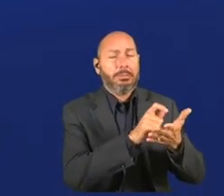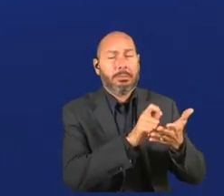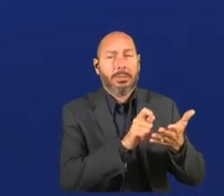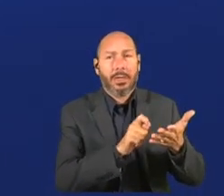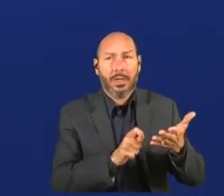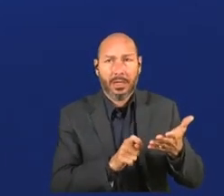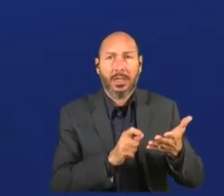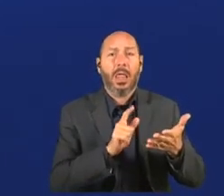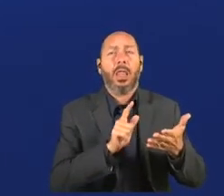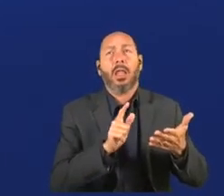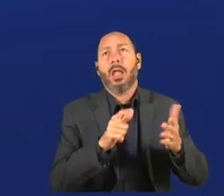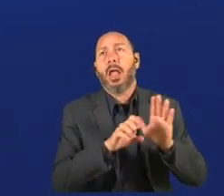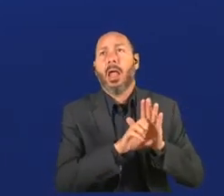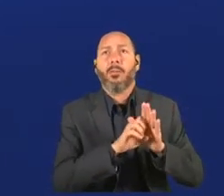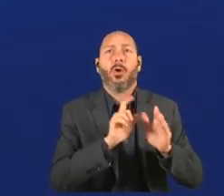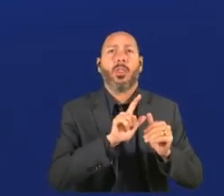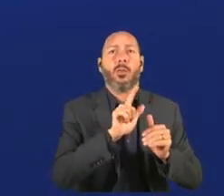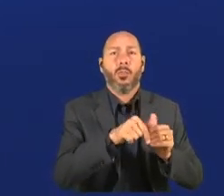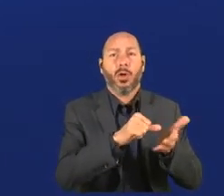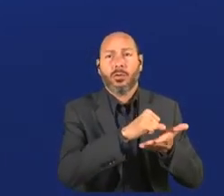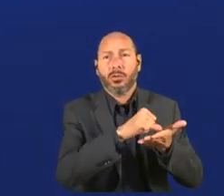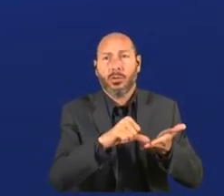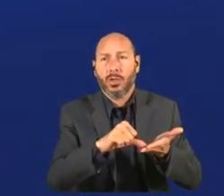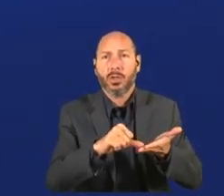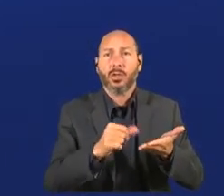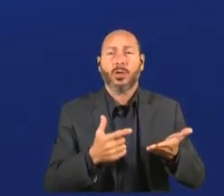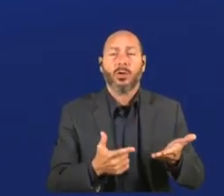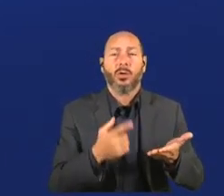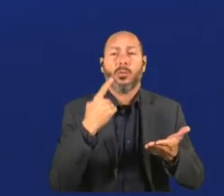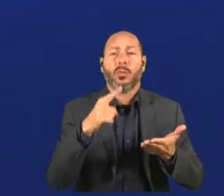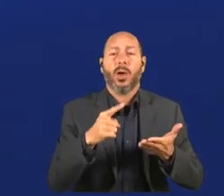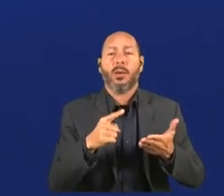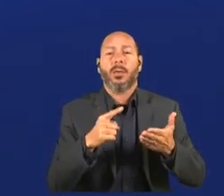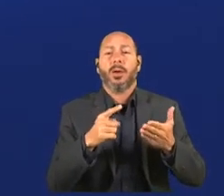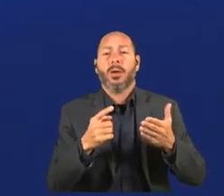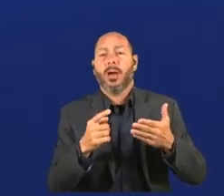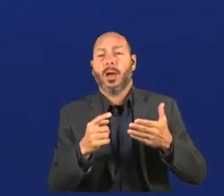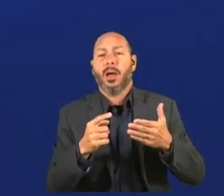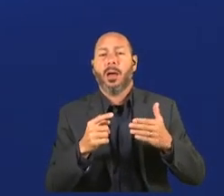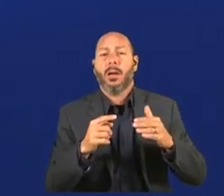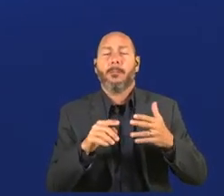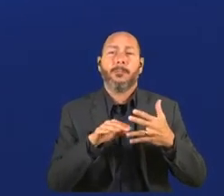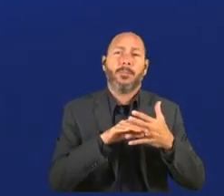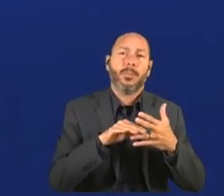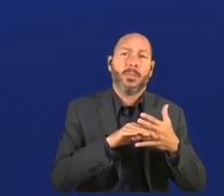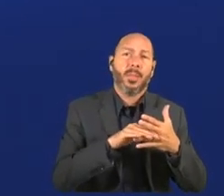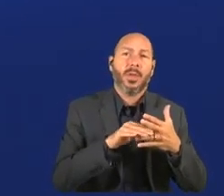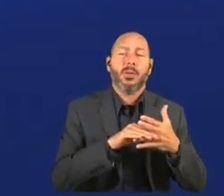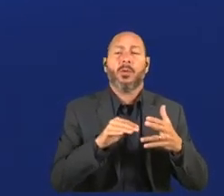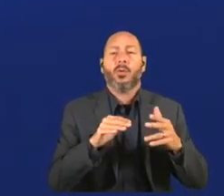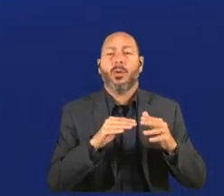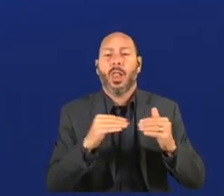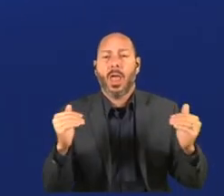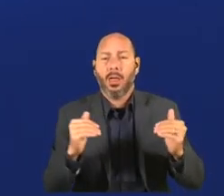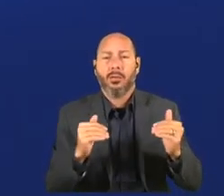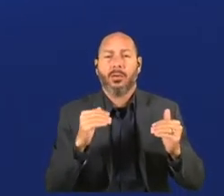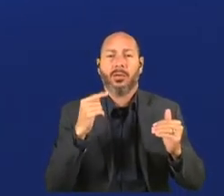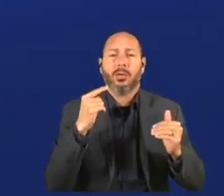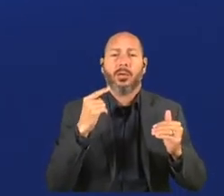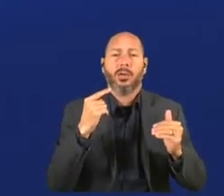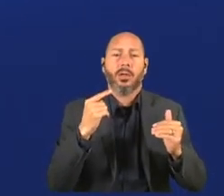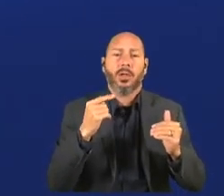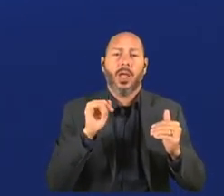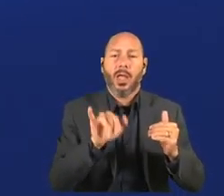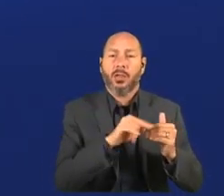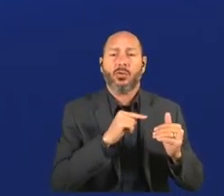a more middle, lower level support system that currently does not exist in Puerto Rico, including nurse practitioners, physician assistants.